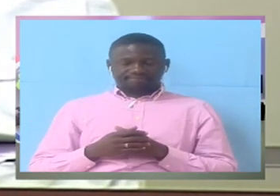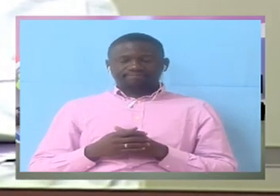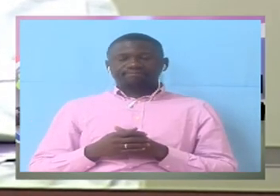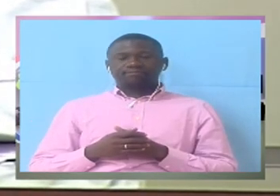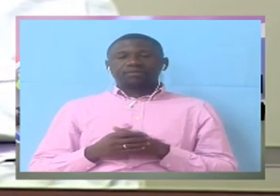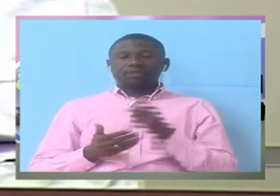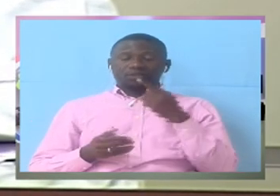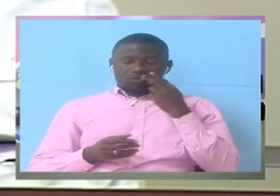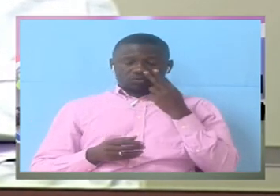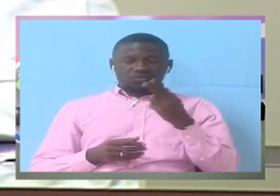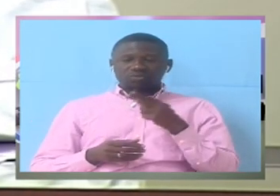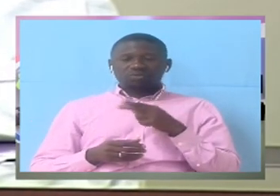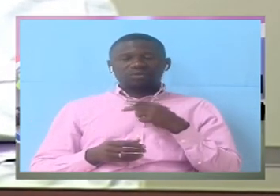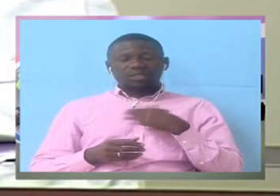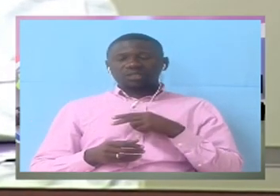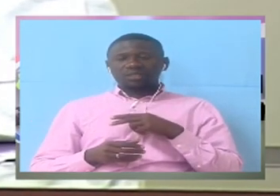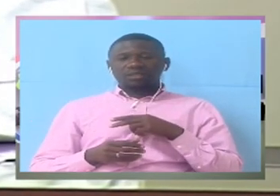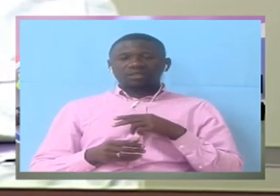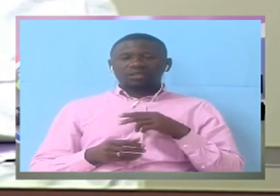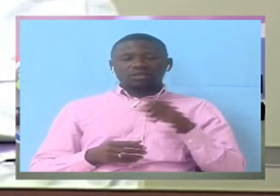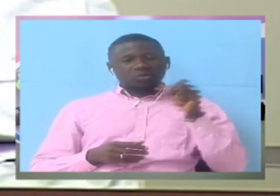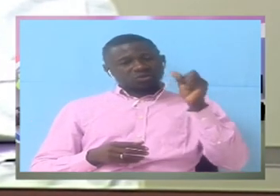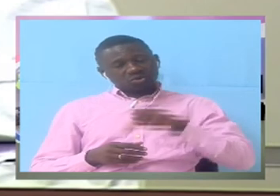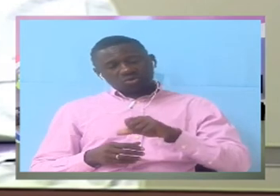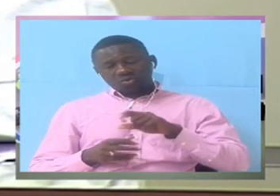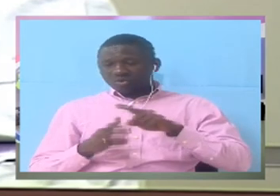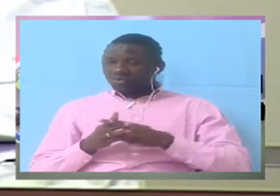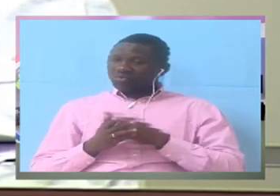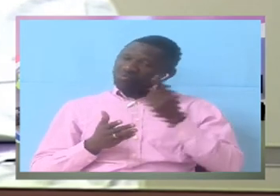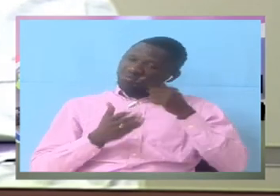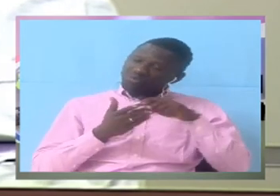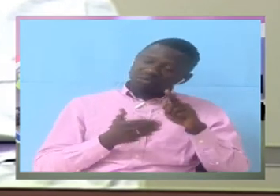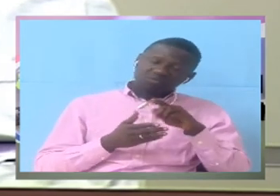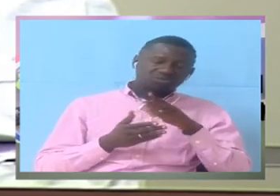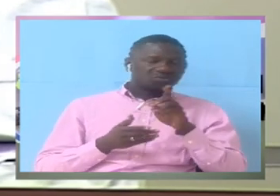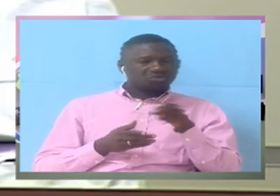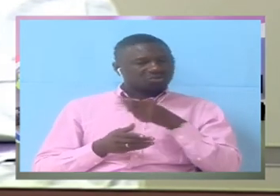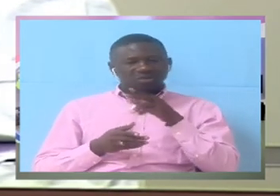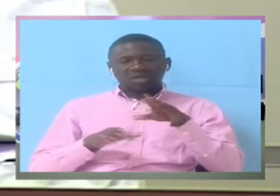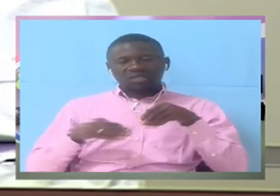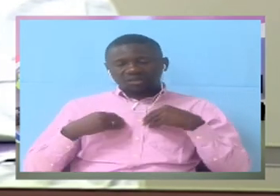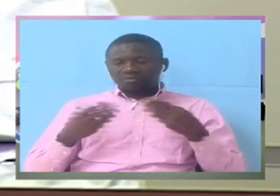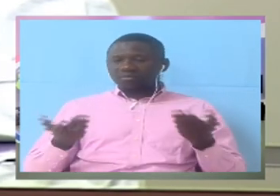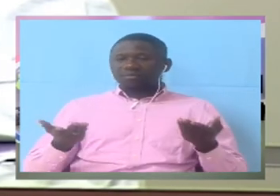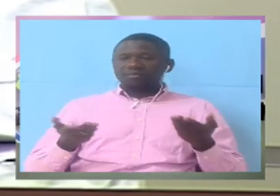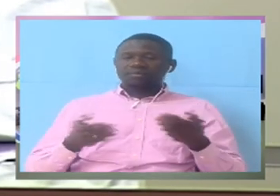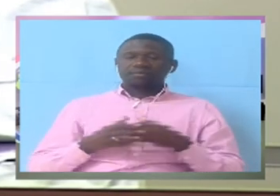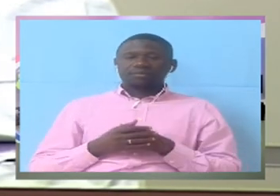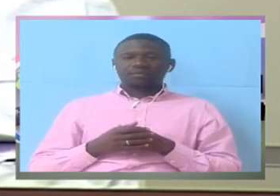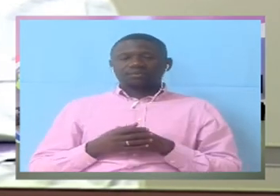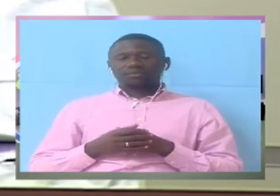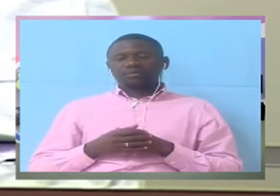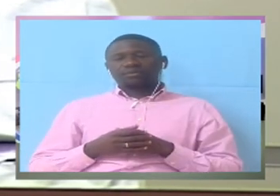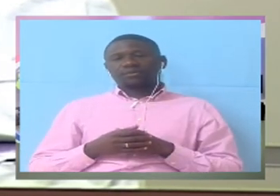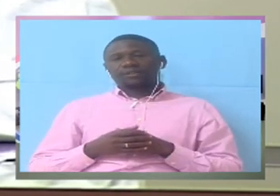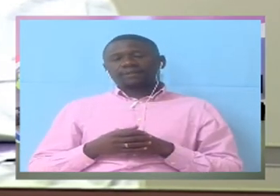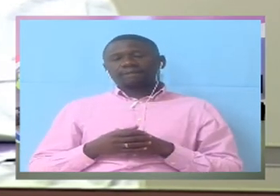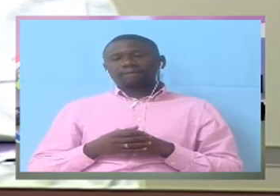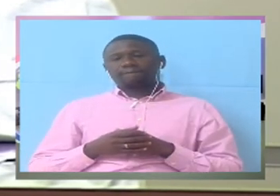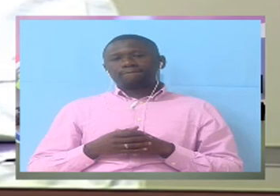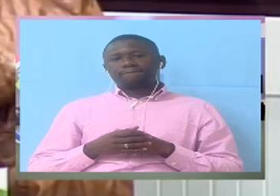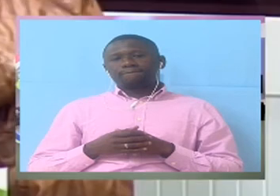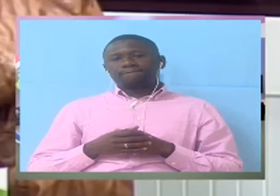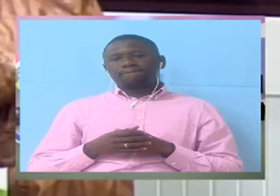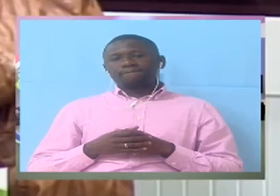did you plead guilty or you pleaded not guilty? Silangato le mne jabi son tele yal tu mimi na fo al manson no